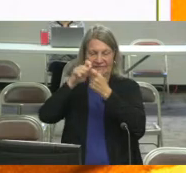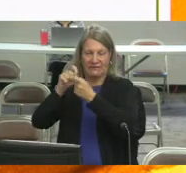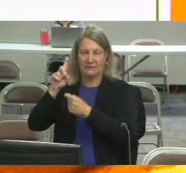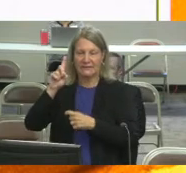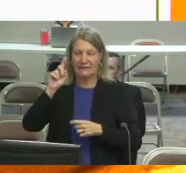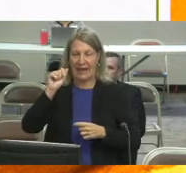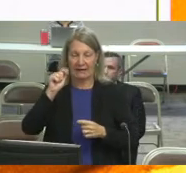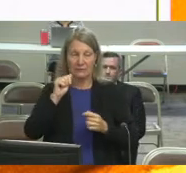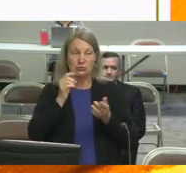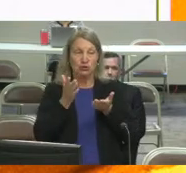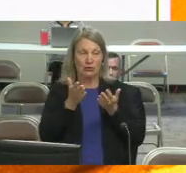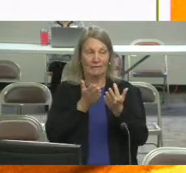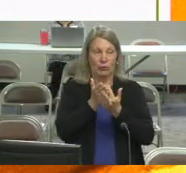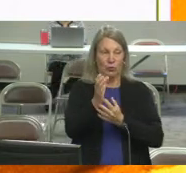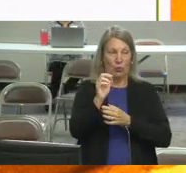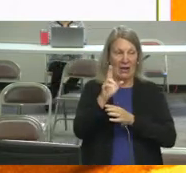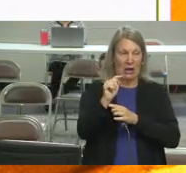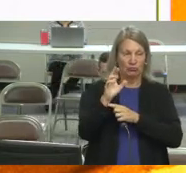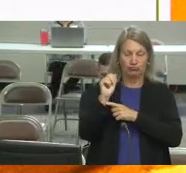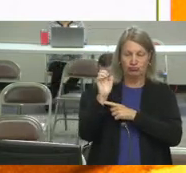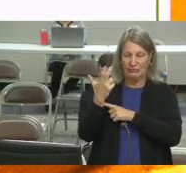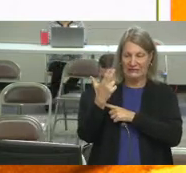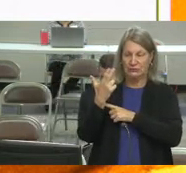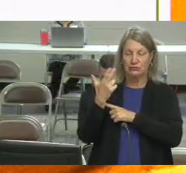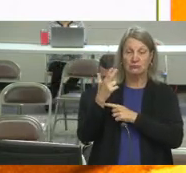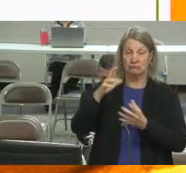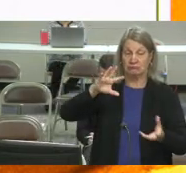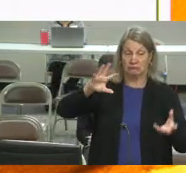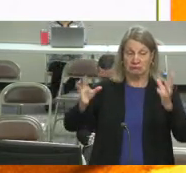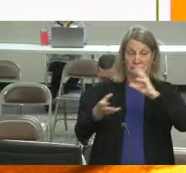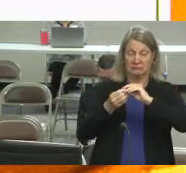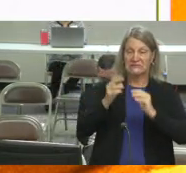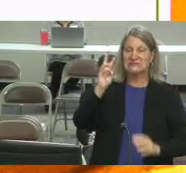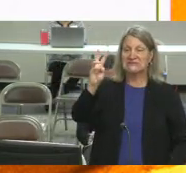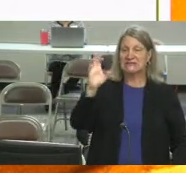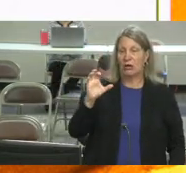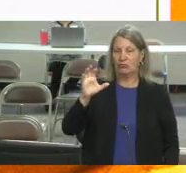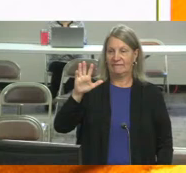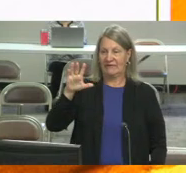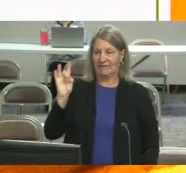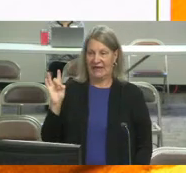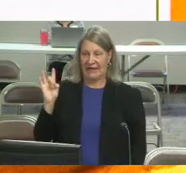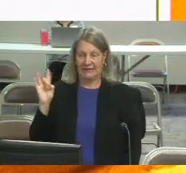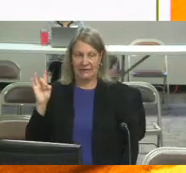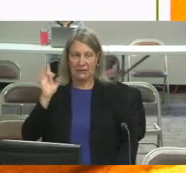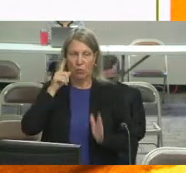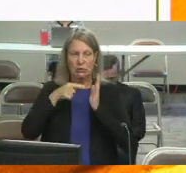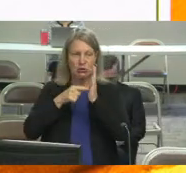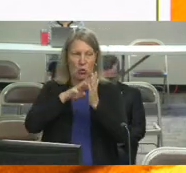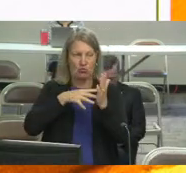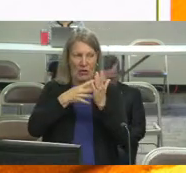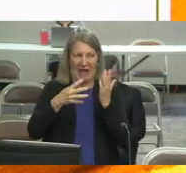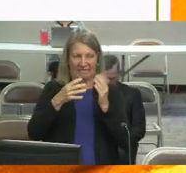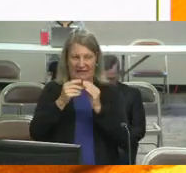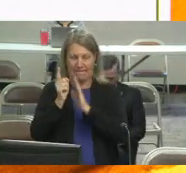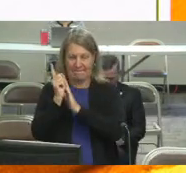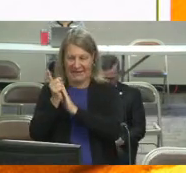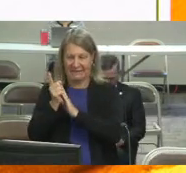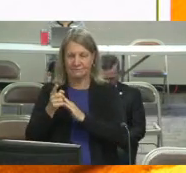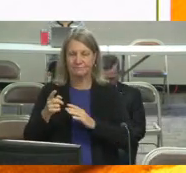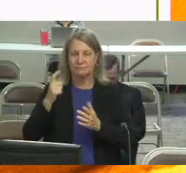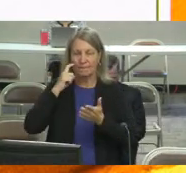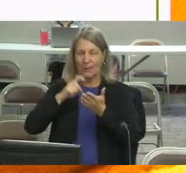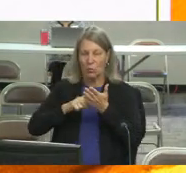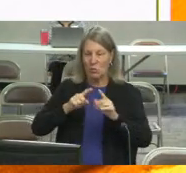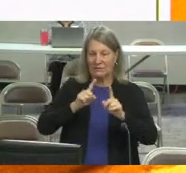May this is program specific data through our Outreach Department all together our Outreach has served a